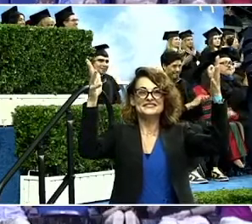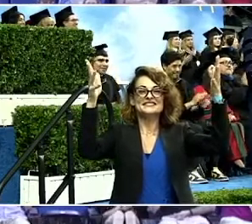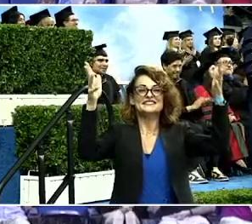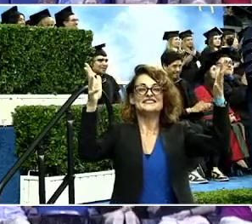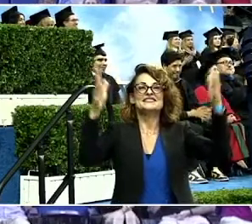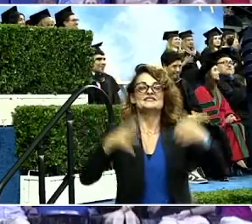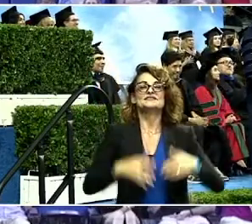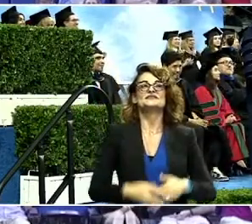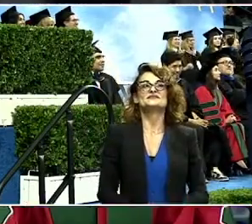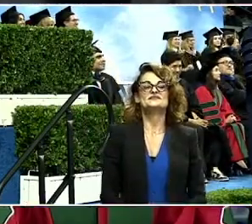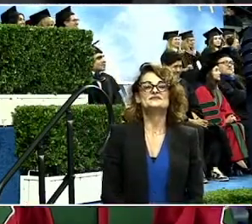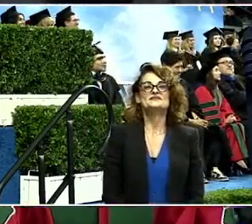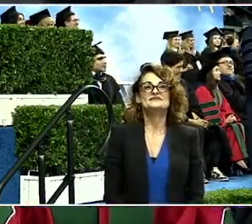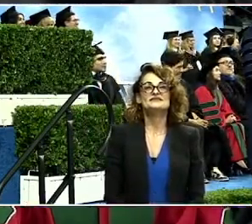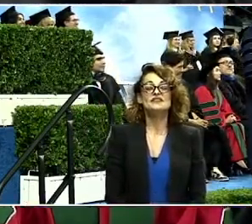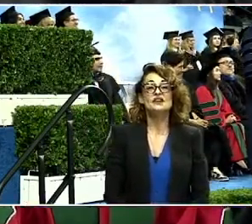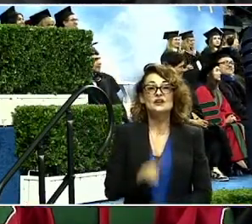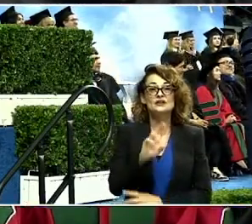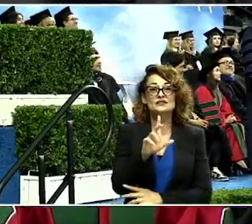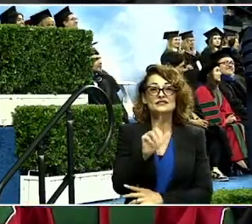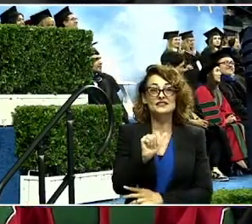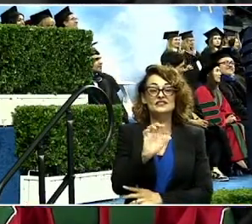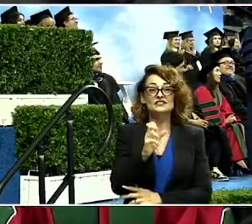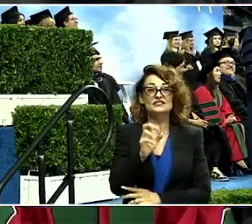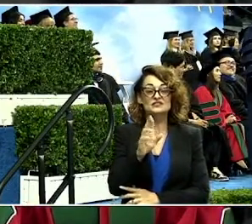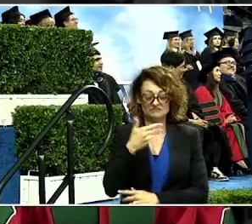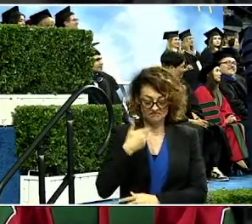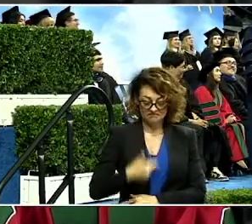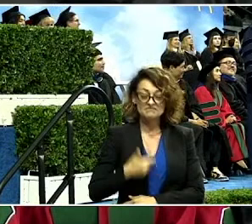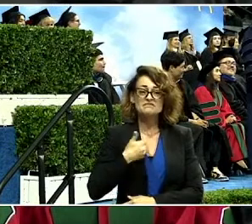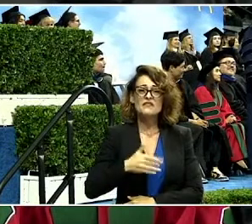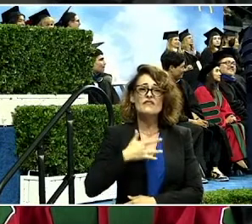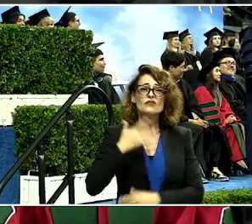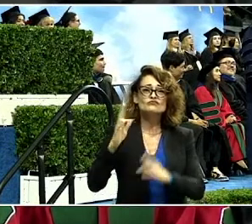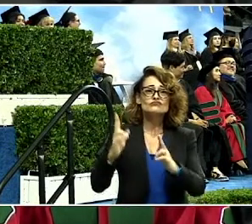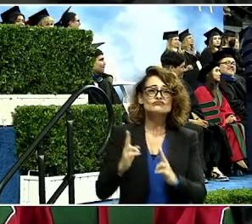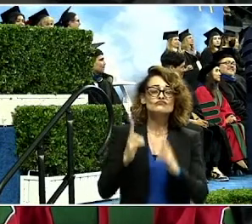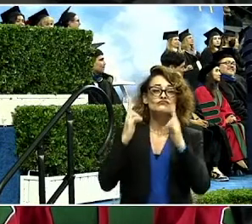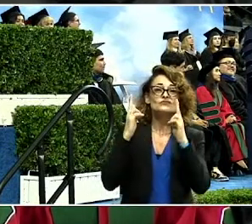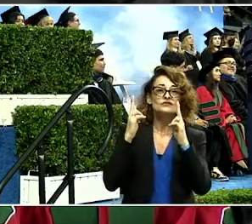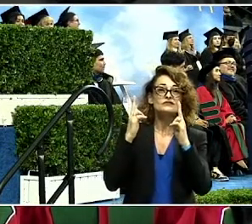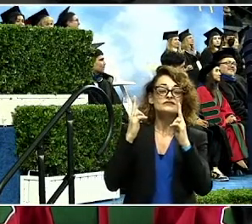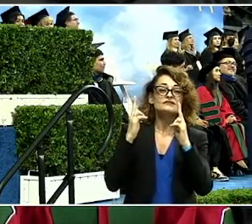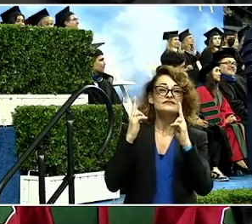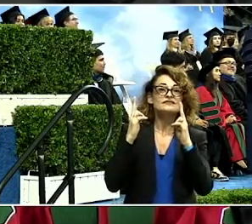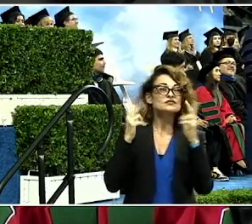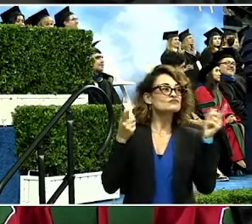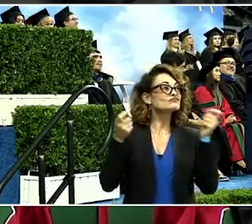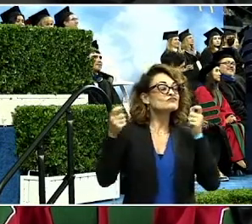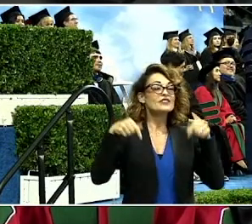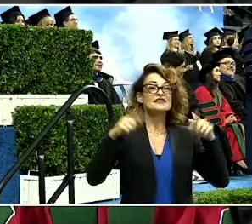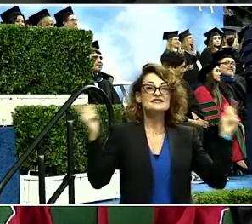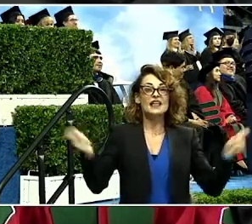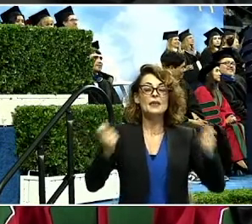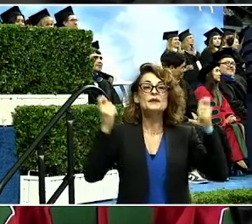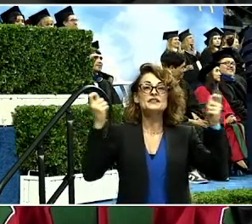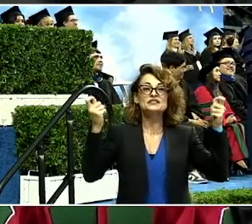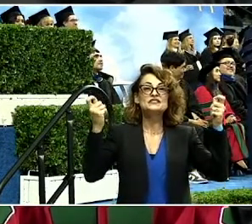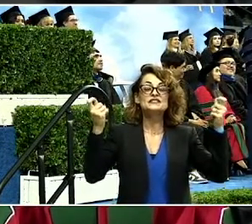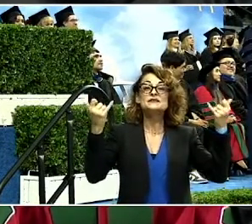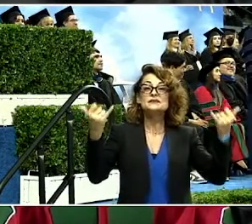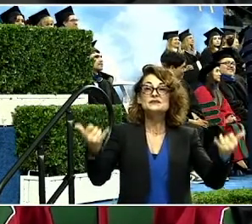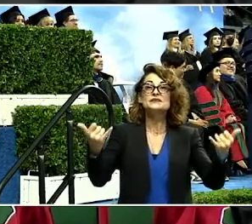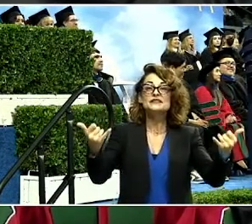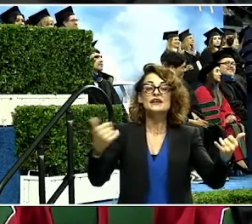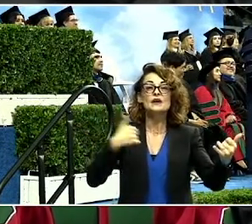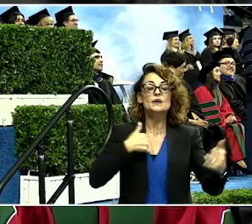So as UCLA's chancellor, it's my great honor to preside over this celebration. For today, we